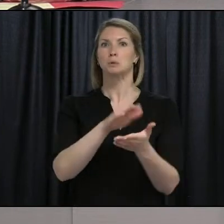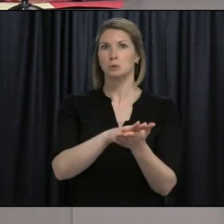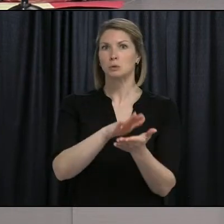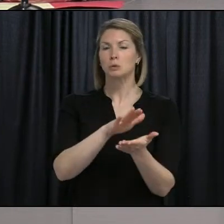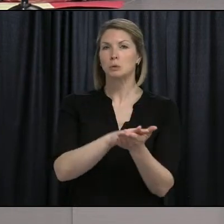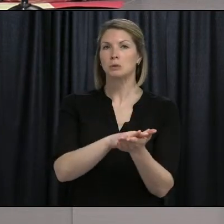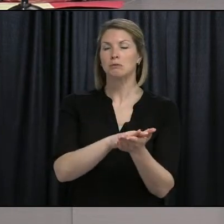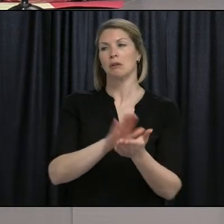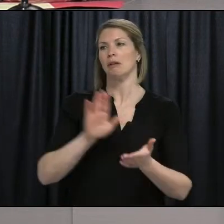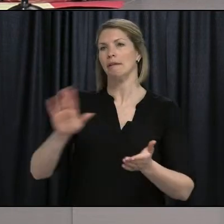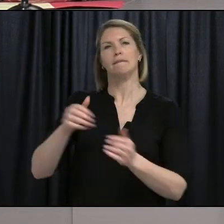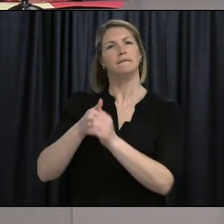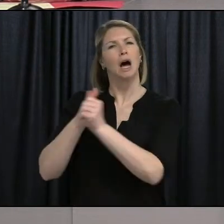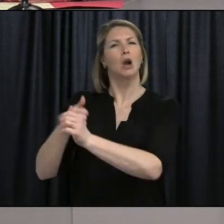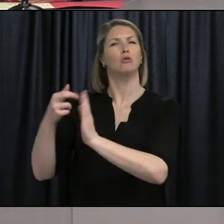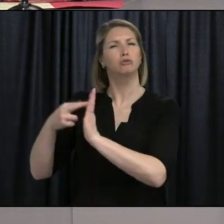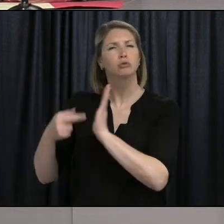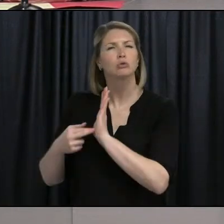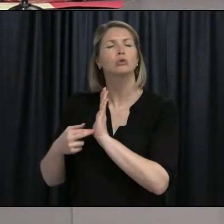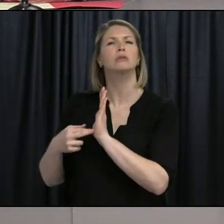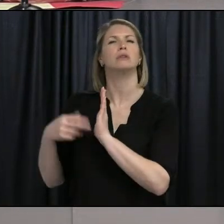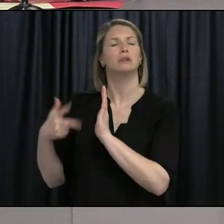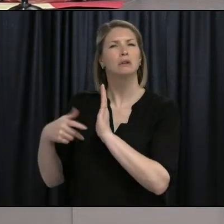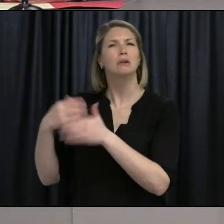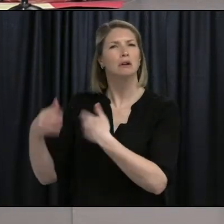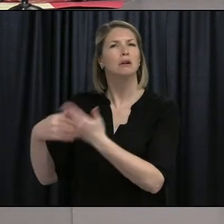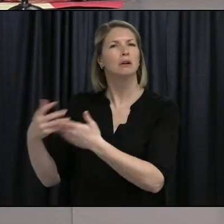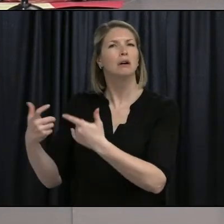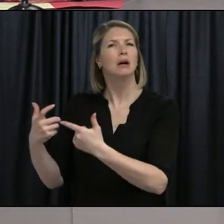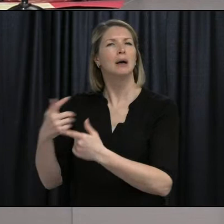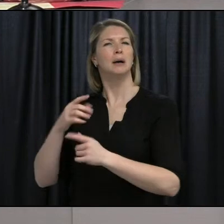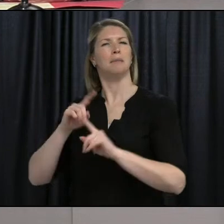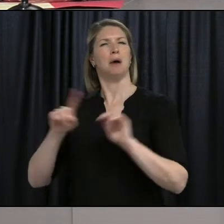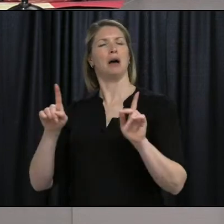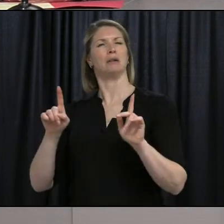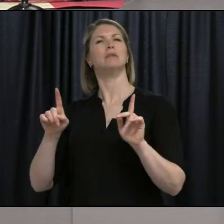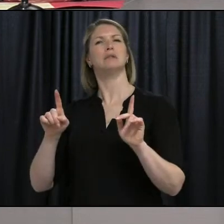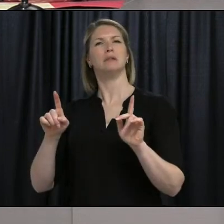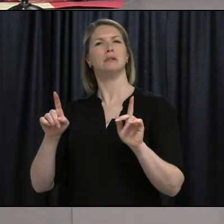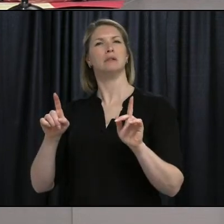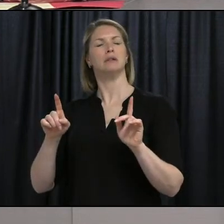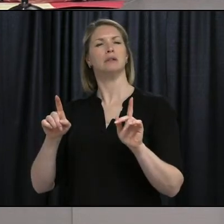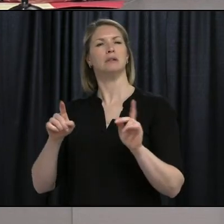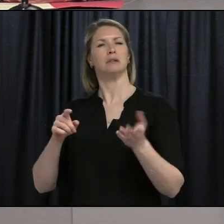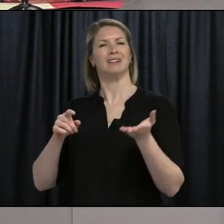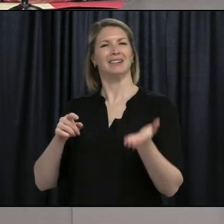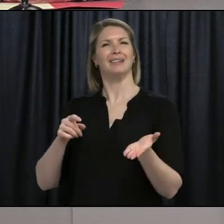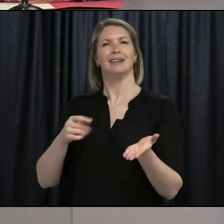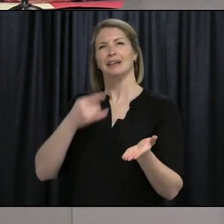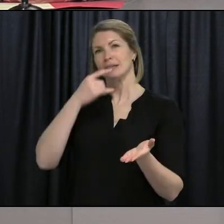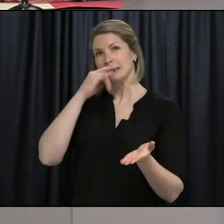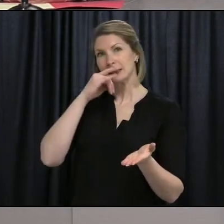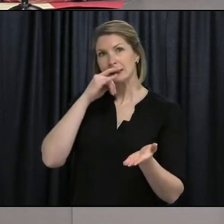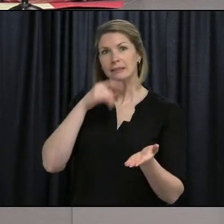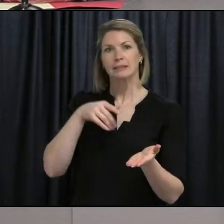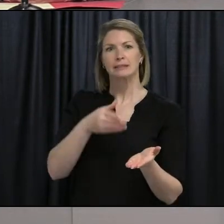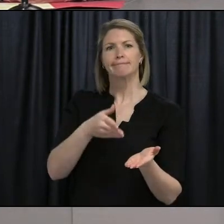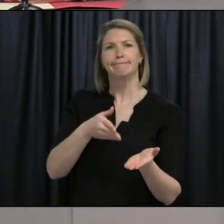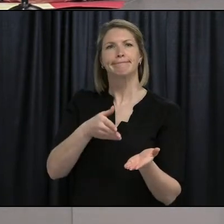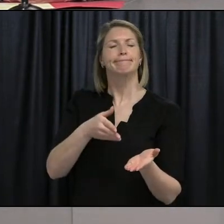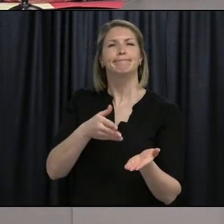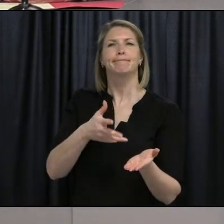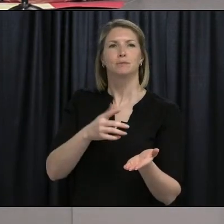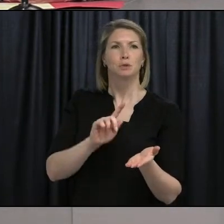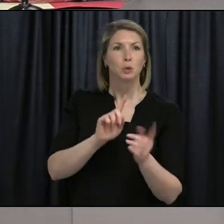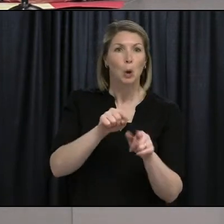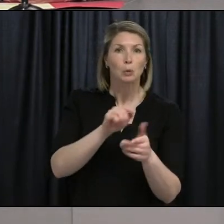regime as those restrictions get loosened. What do you say to people that this is an example of why that's dangerous